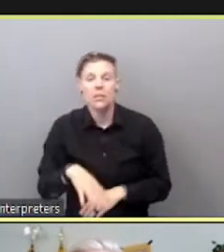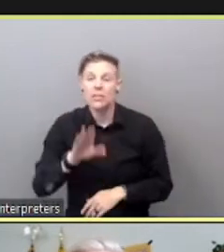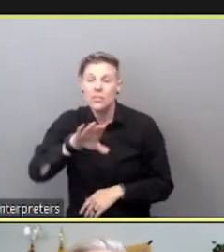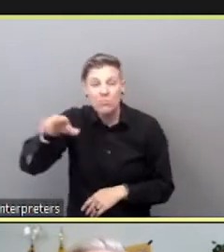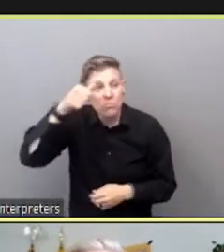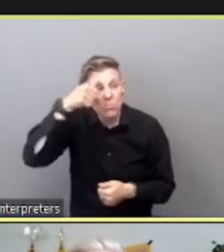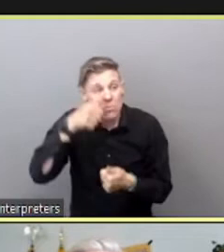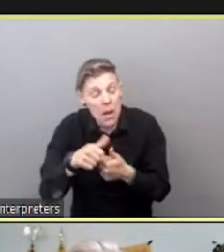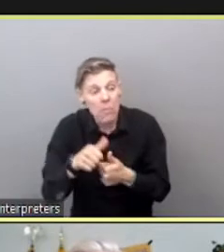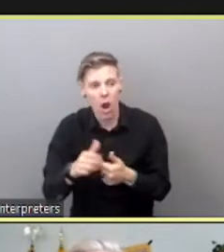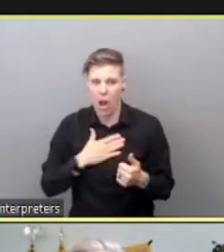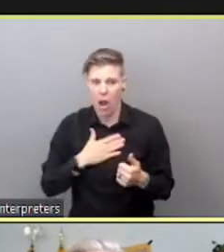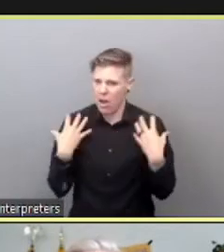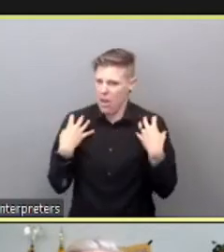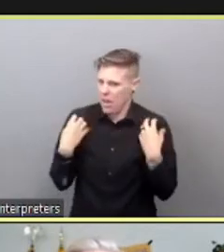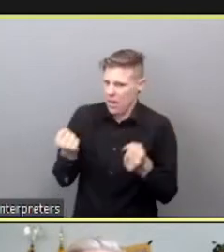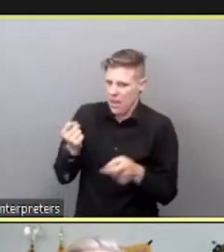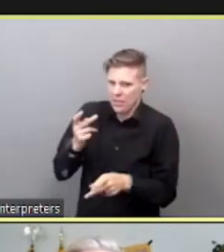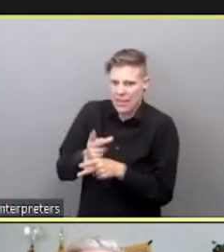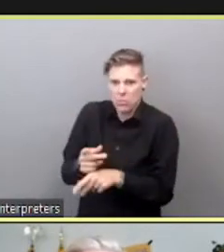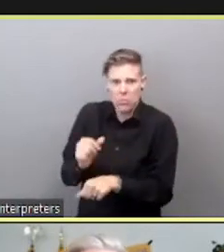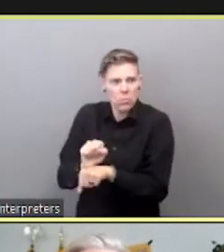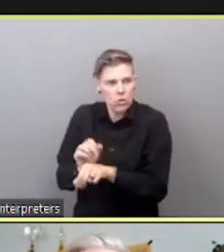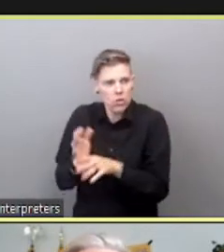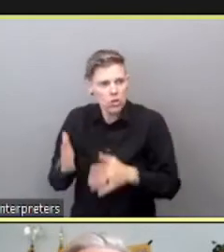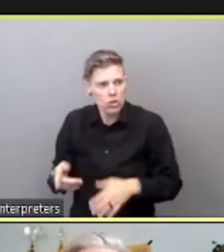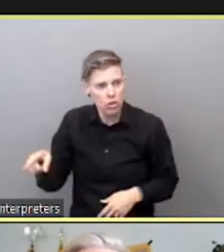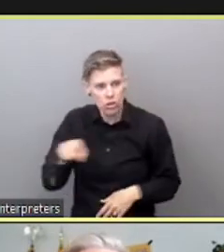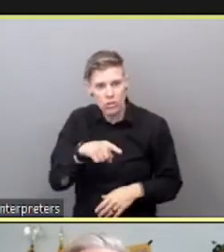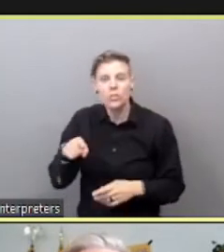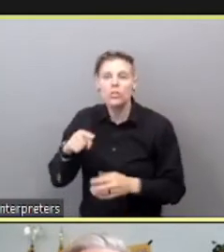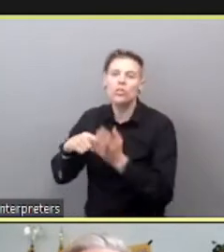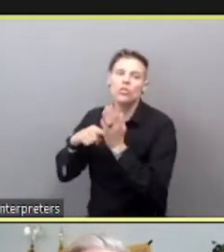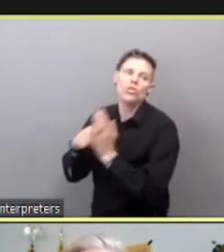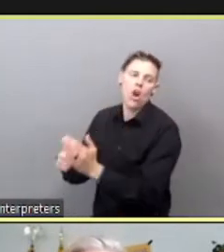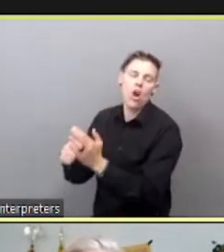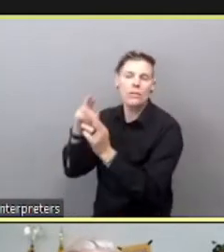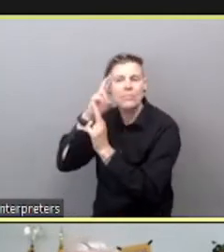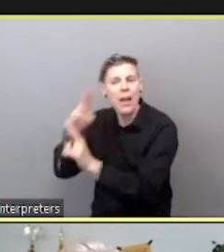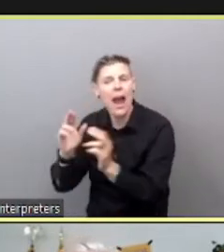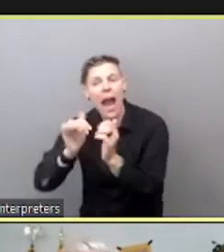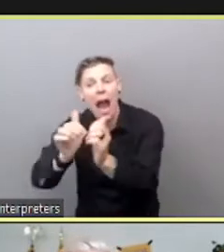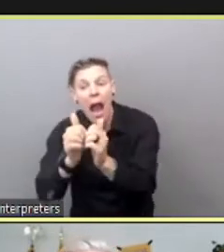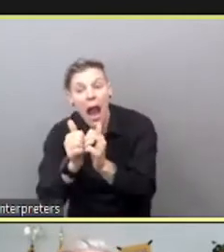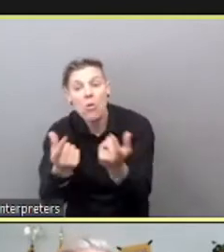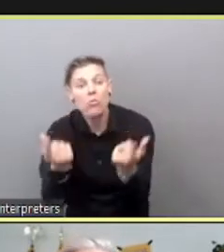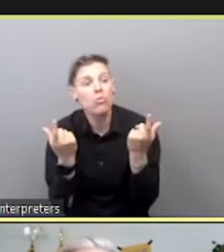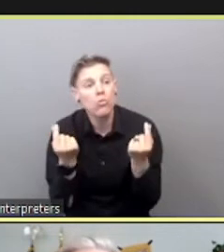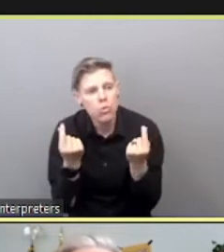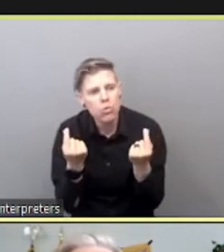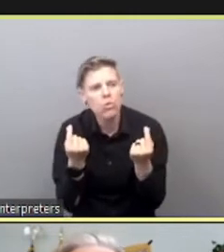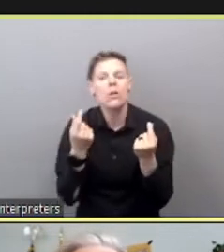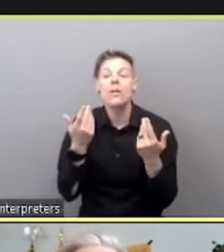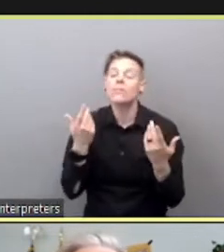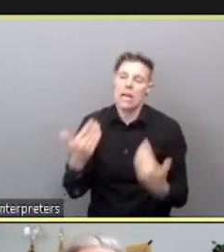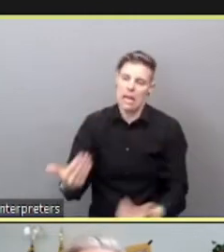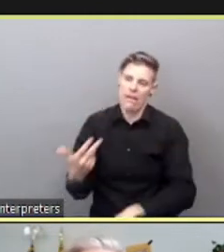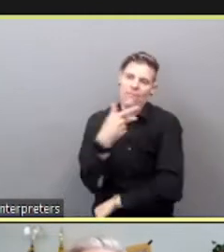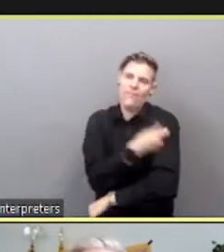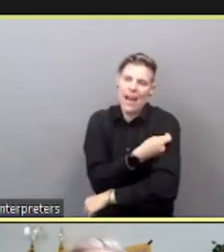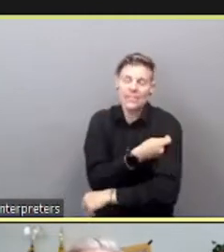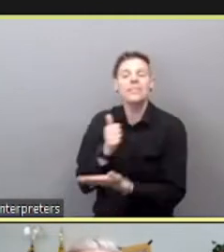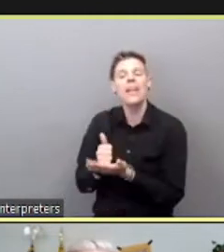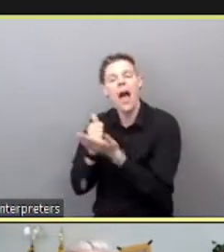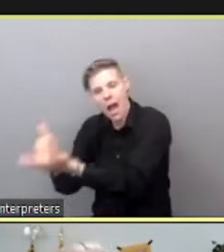of respect for them, really seriously reconsider if we're not vaccinated, getting